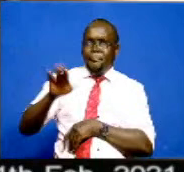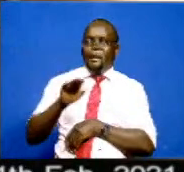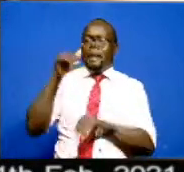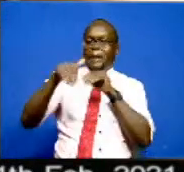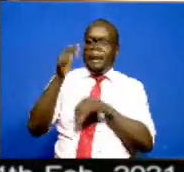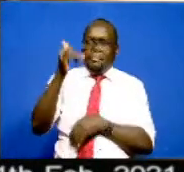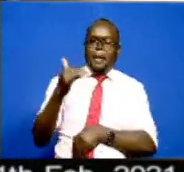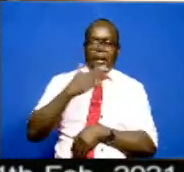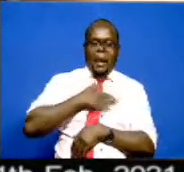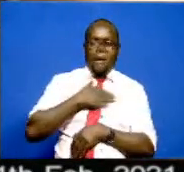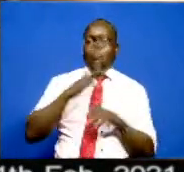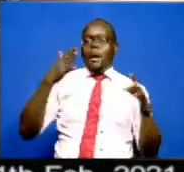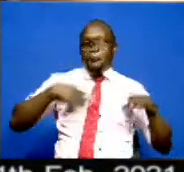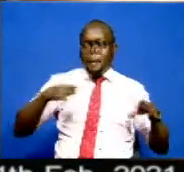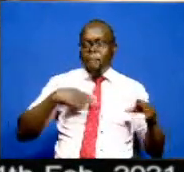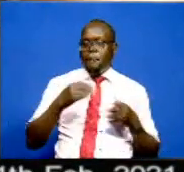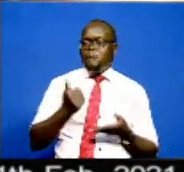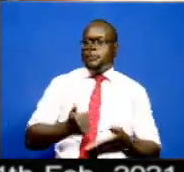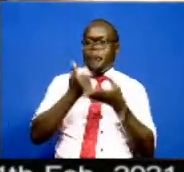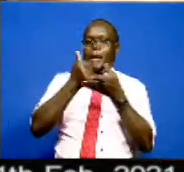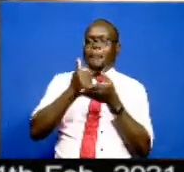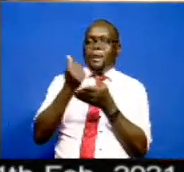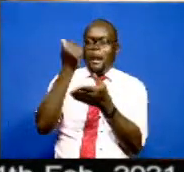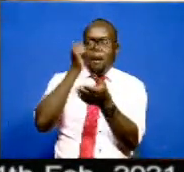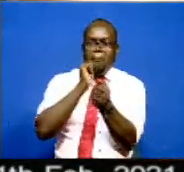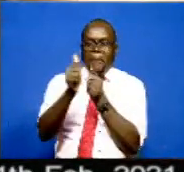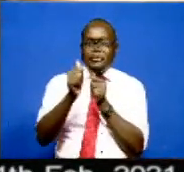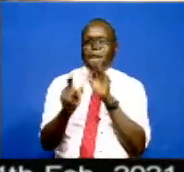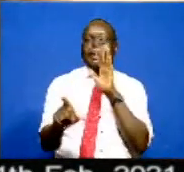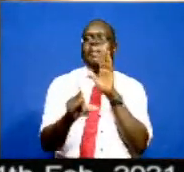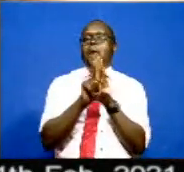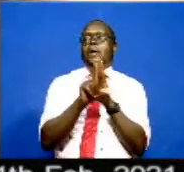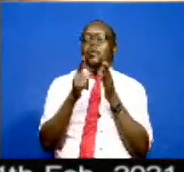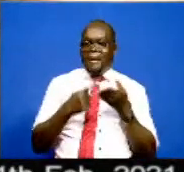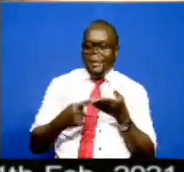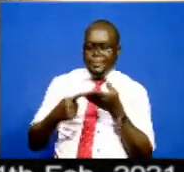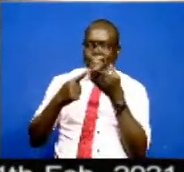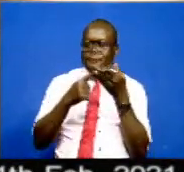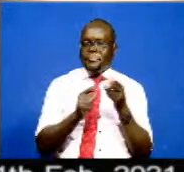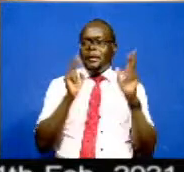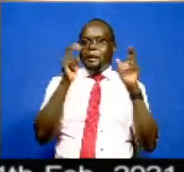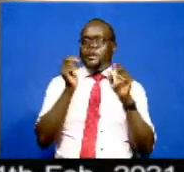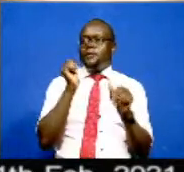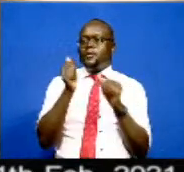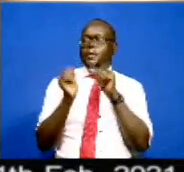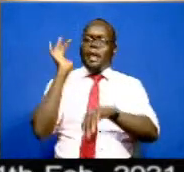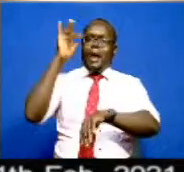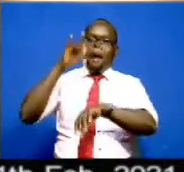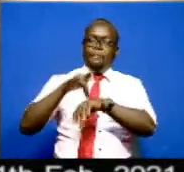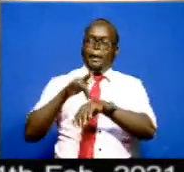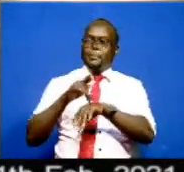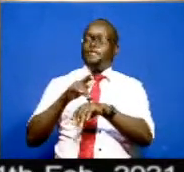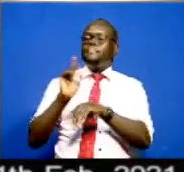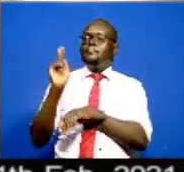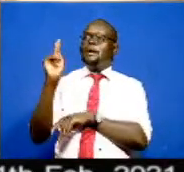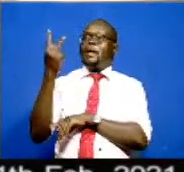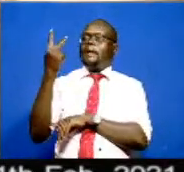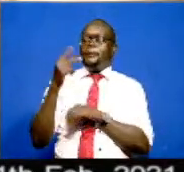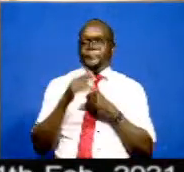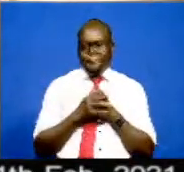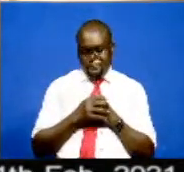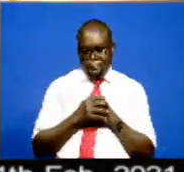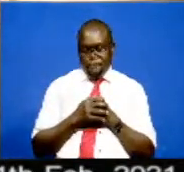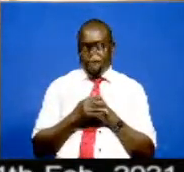people to legislate, to deliberate on issues that affect this country. So, Mr. Speaker, I just